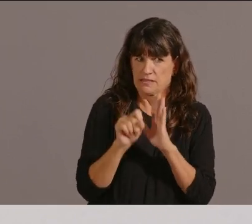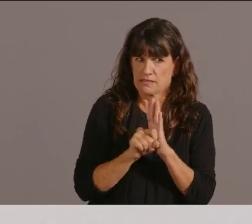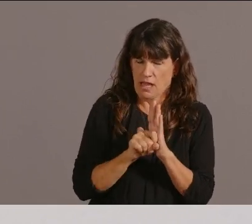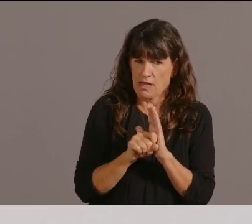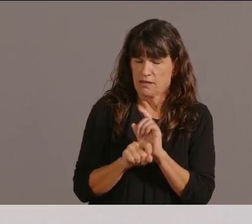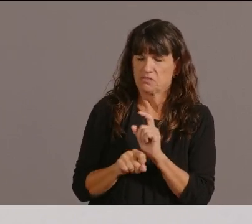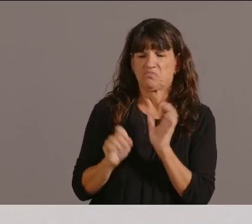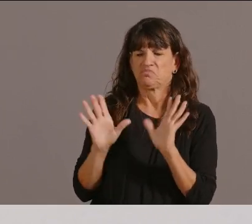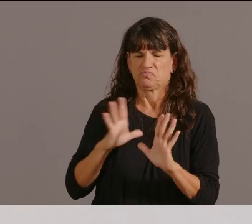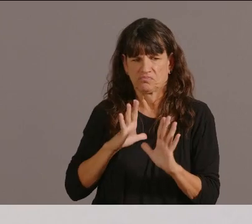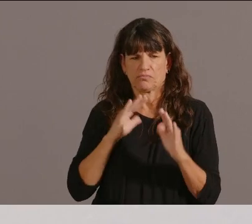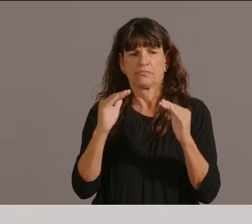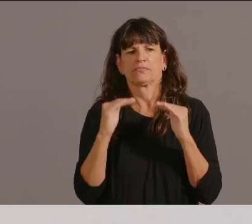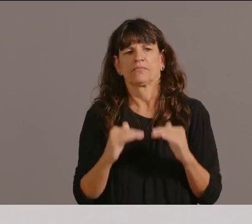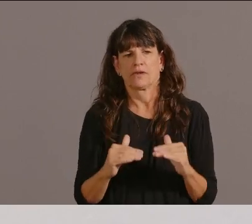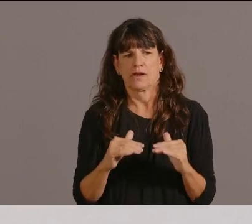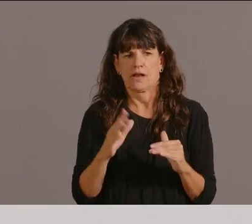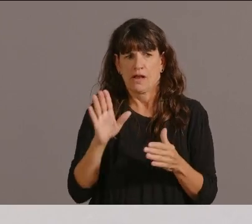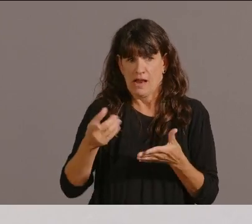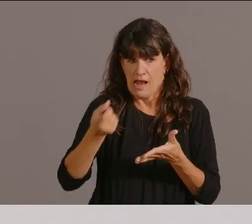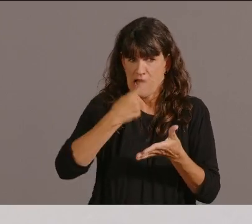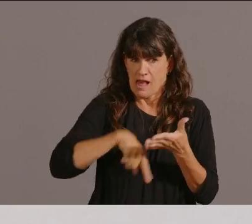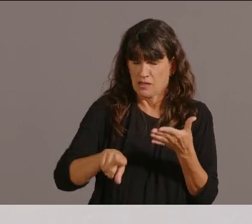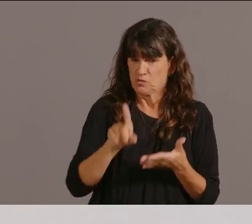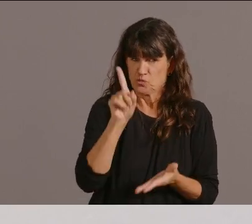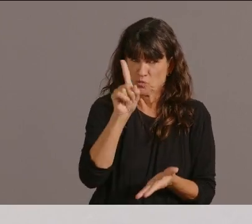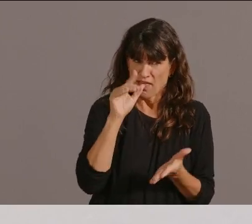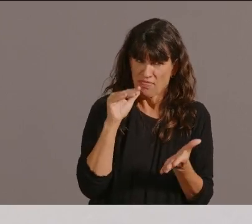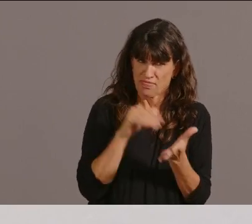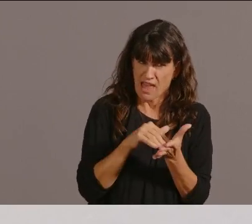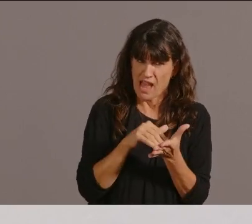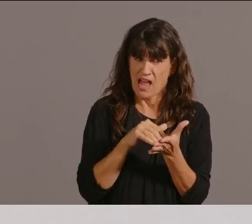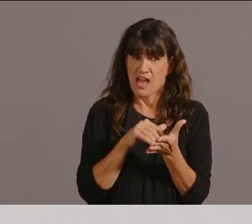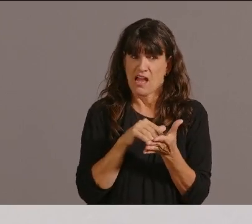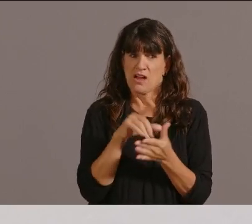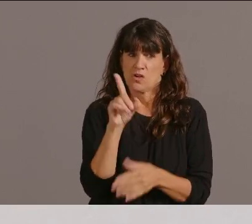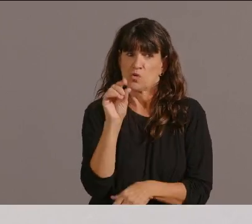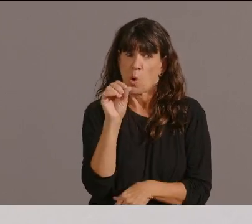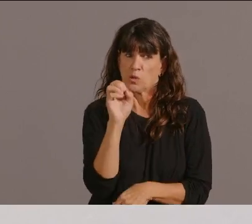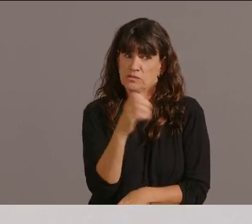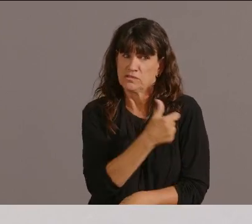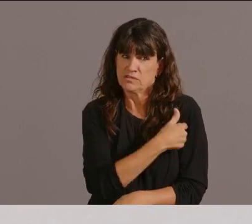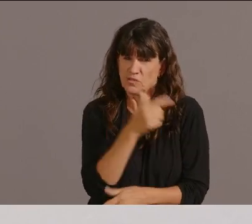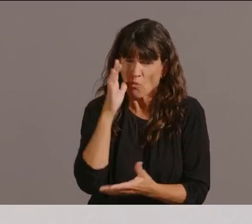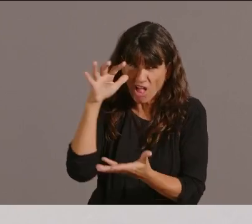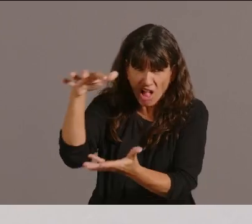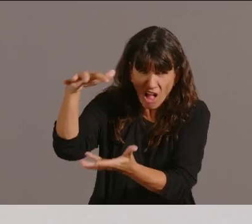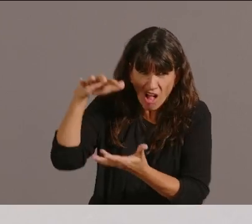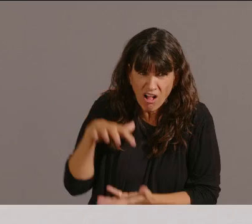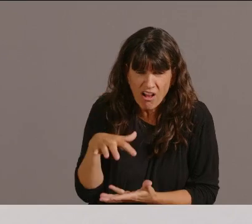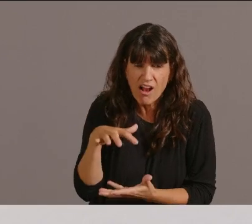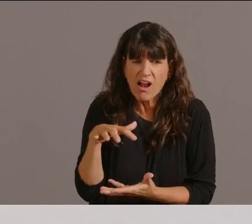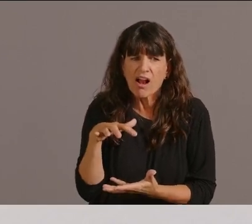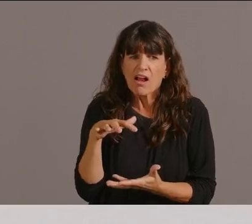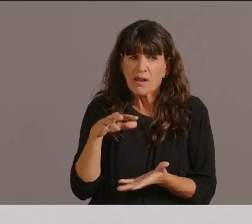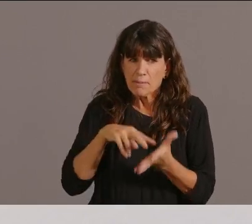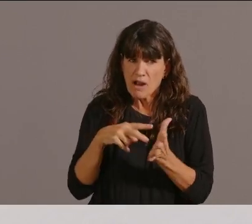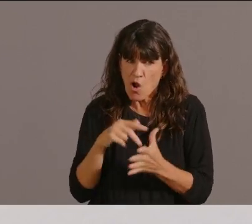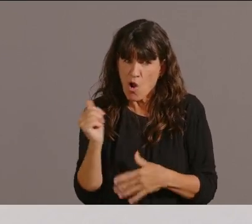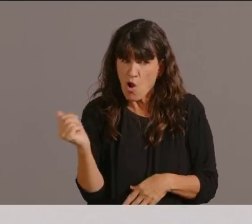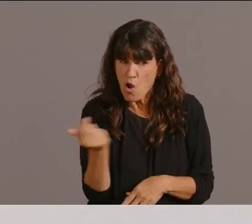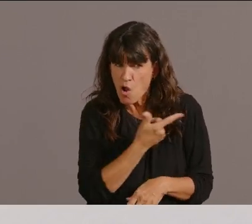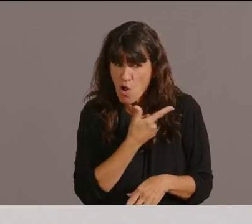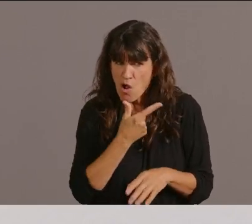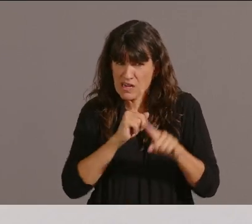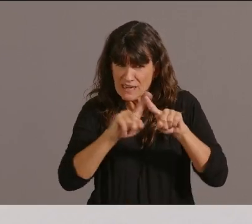next week. Is that across all 3 brands or just one of them? So that is across the 2 brands. So that's the